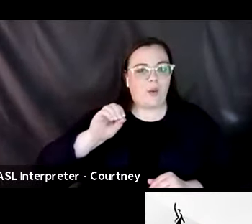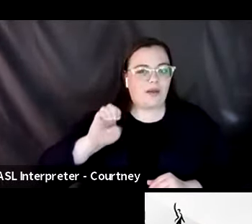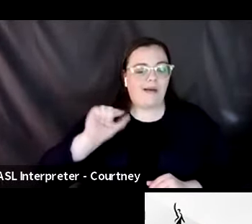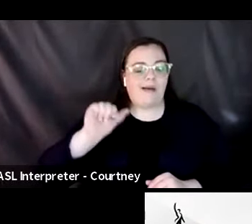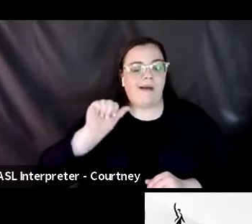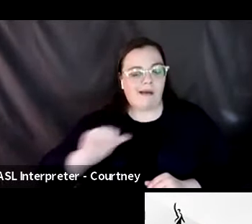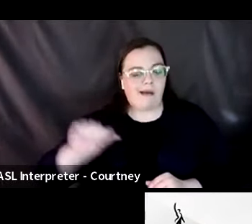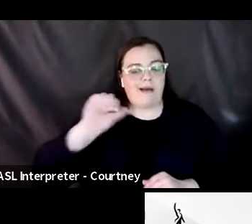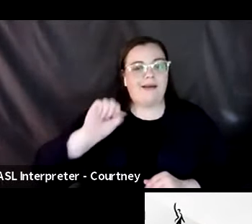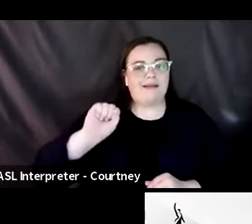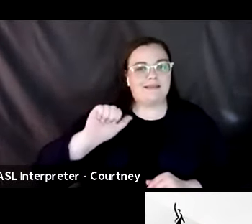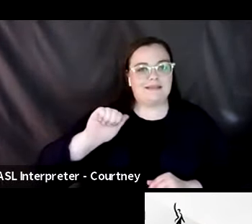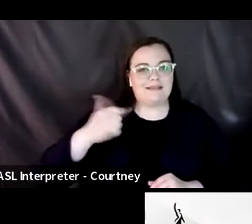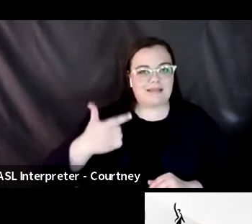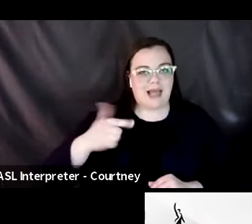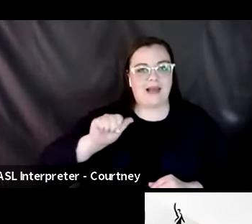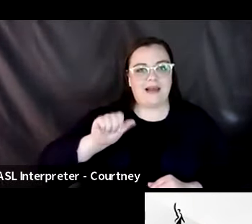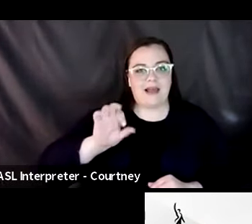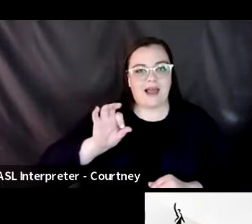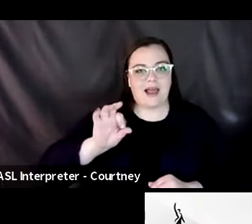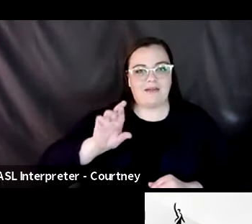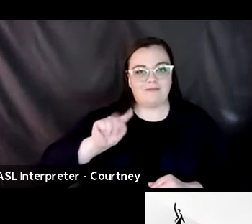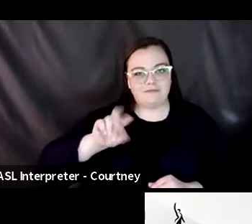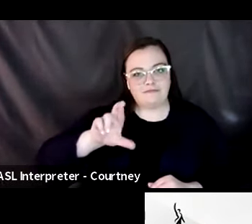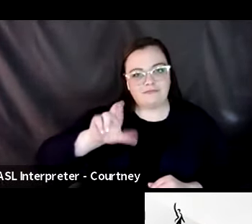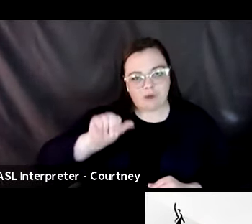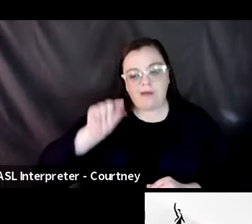pteoe@sagaftra.org. Again, that's